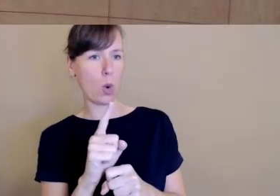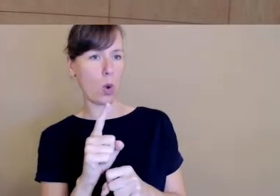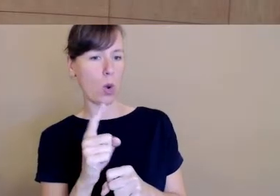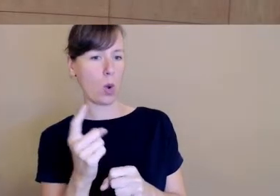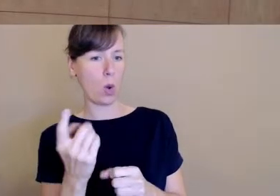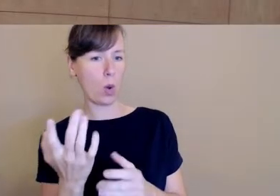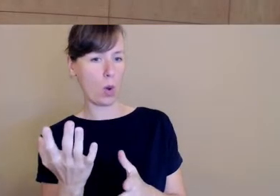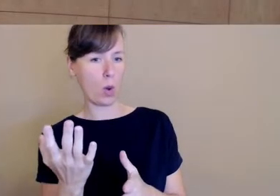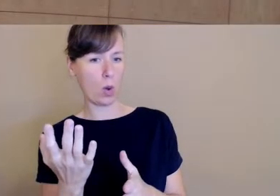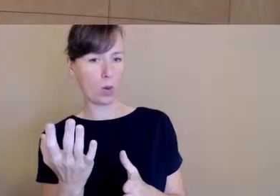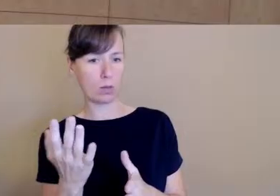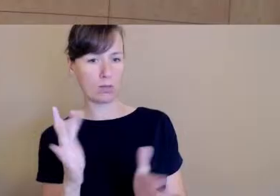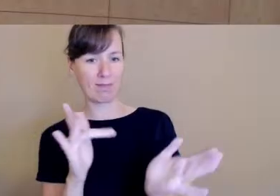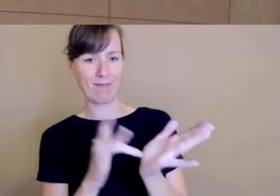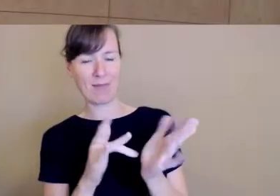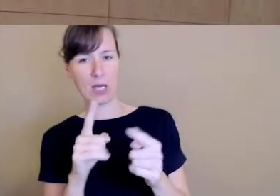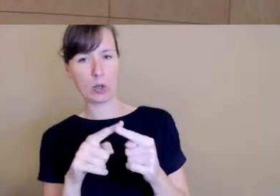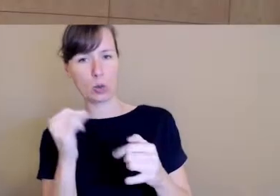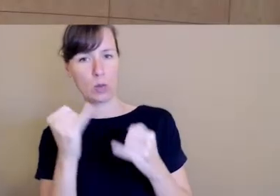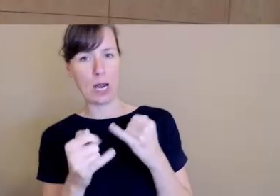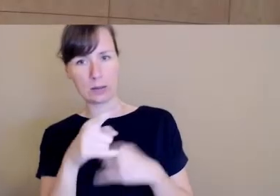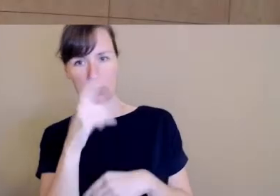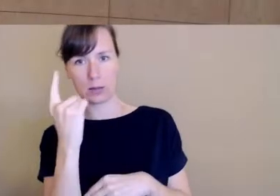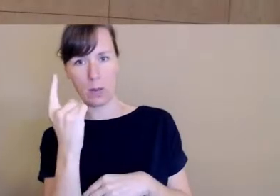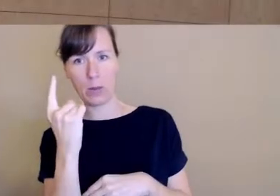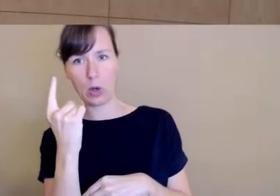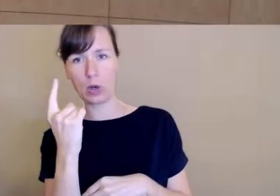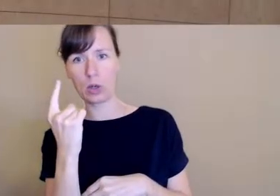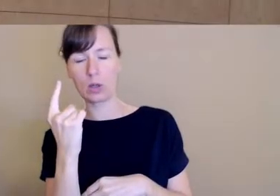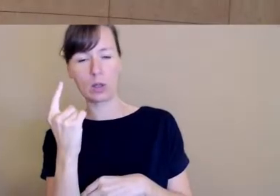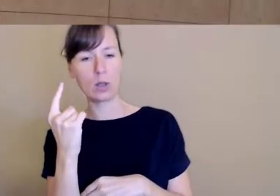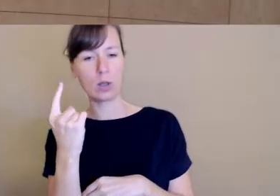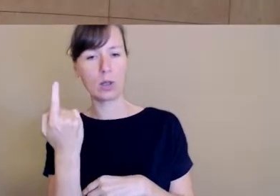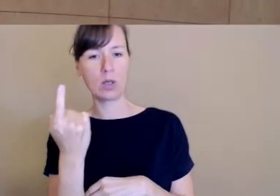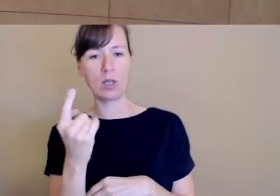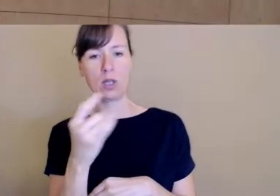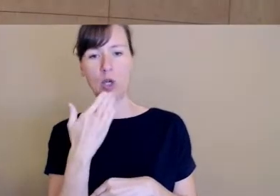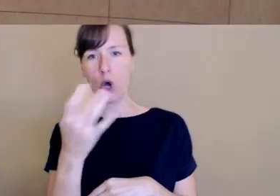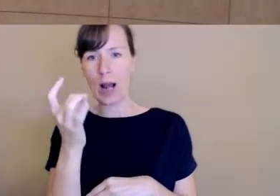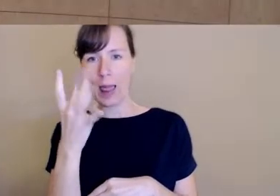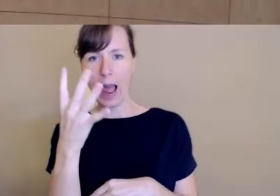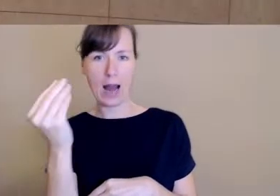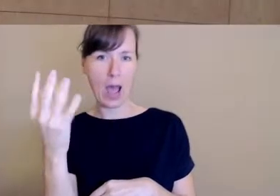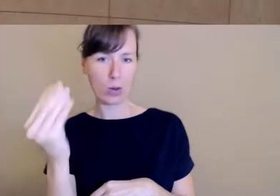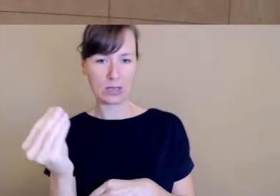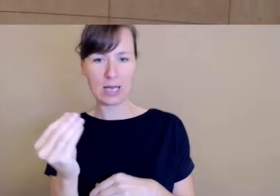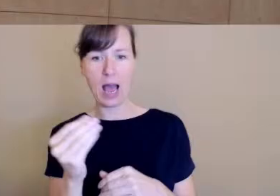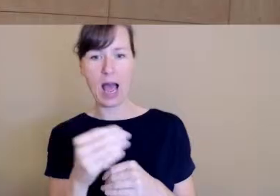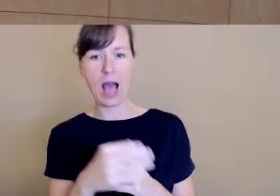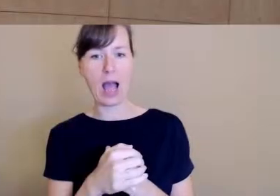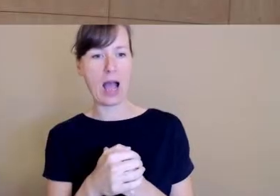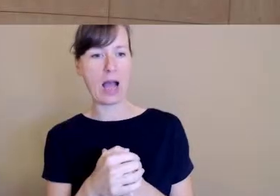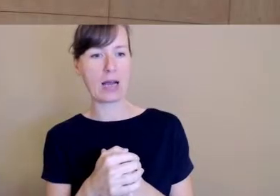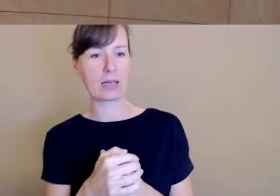end summertime, so it's good light outside. And I don't know what the process is of actually getting